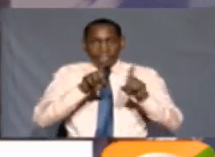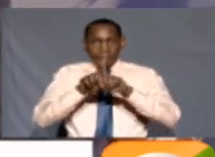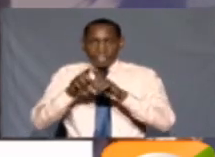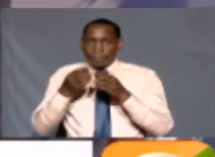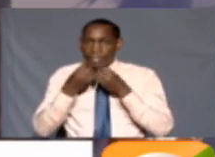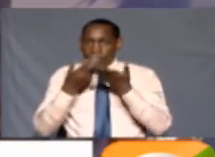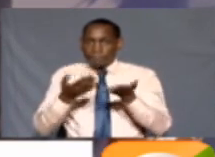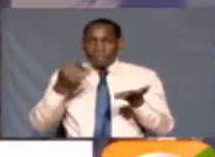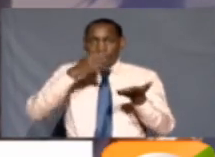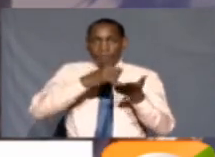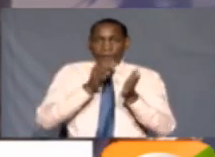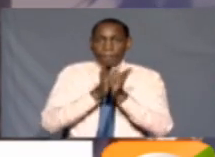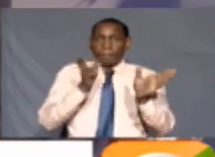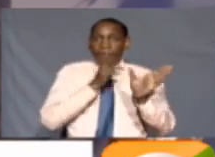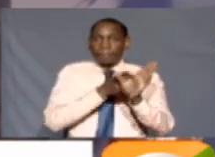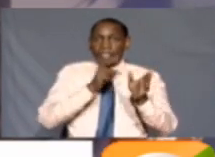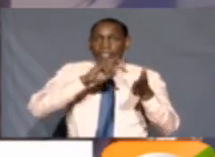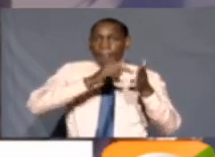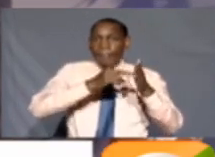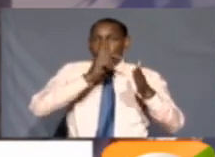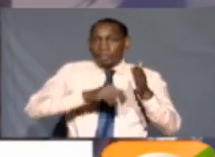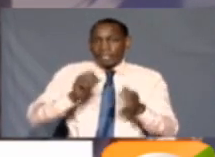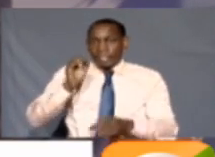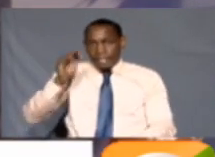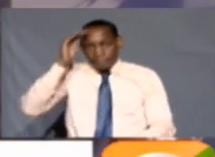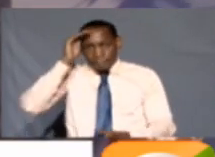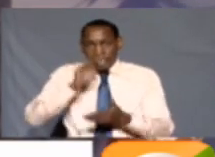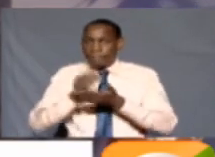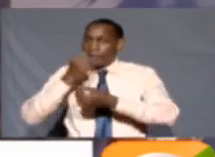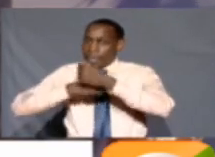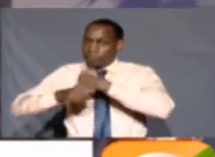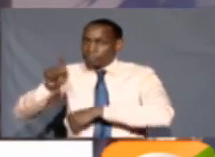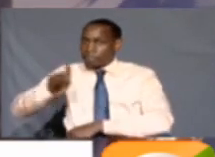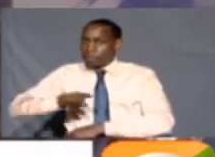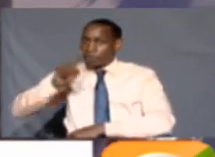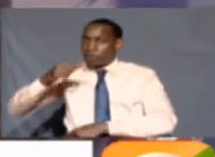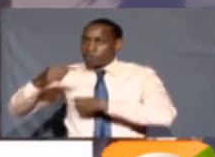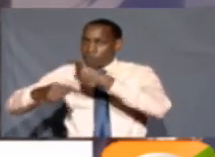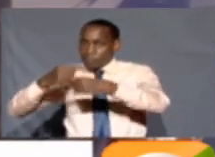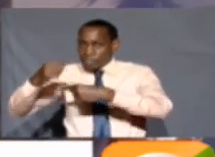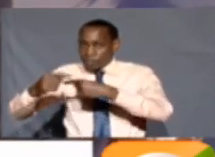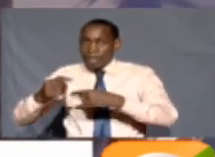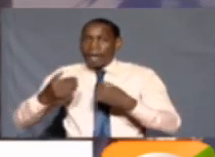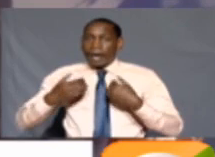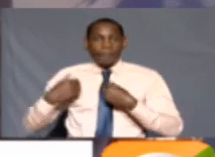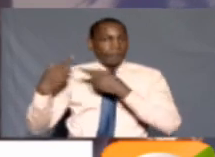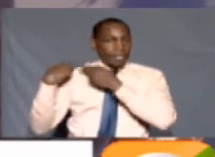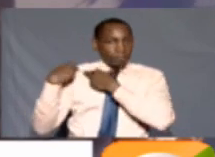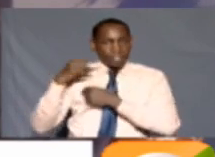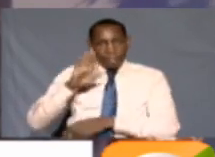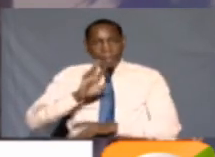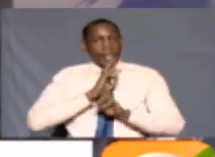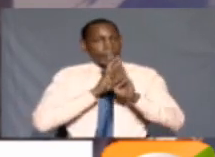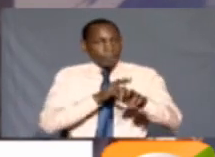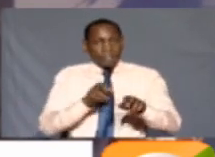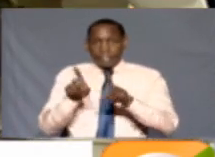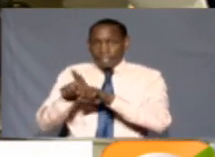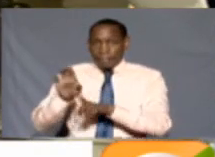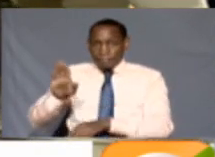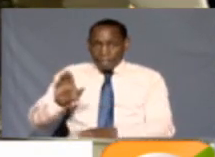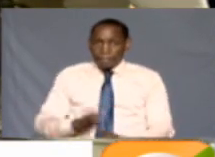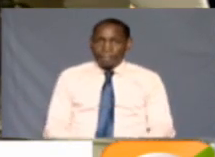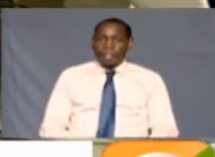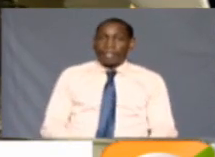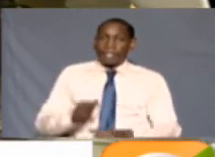detail of public participation means if you believe something is going wrong, you have a duty to report. And